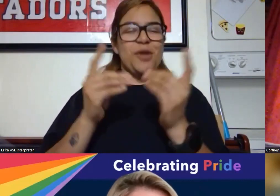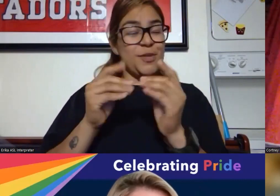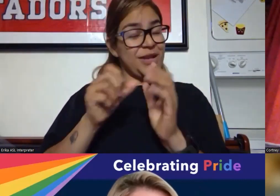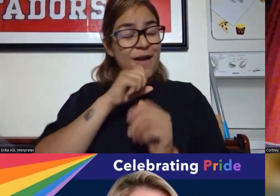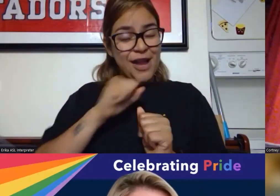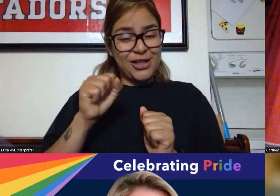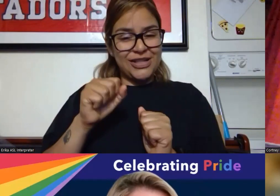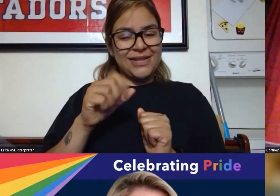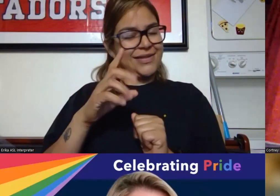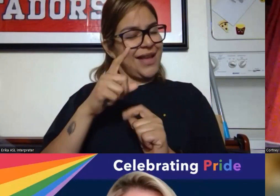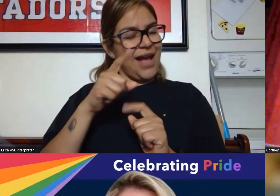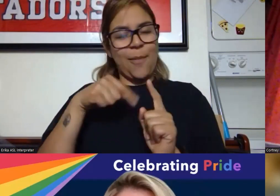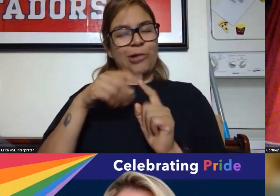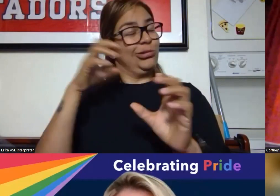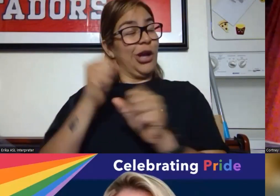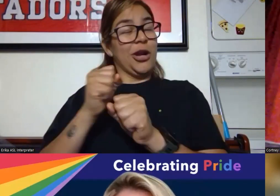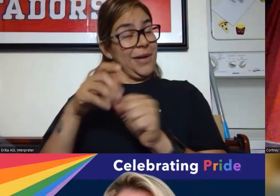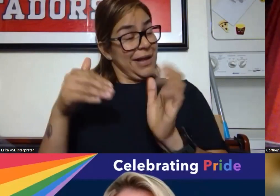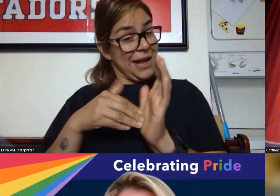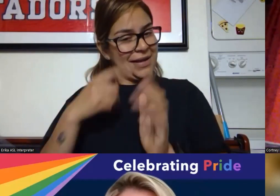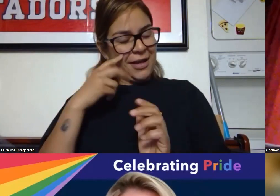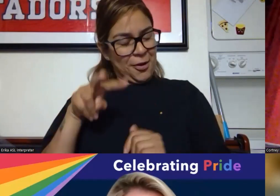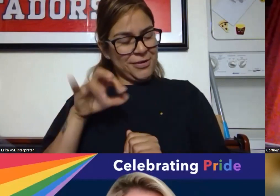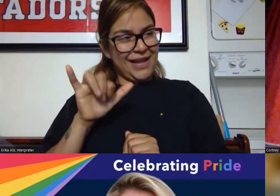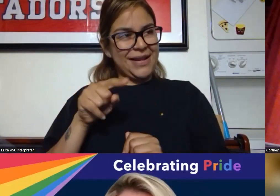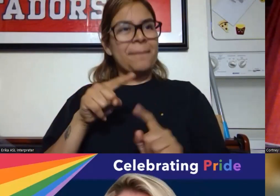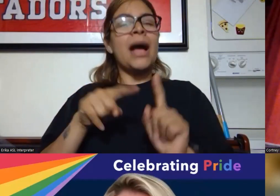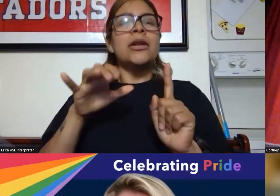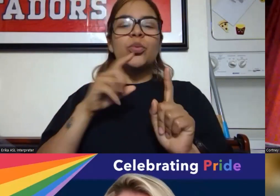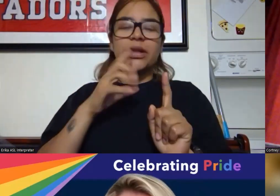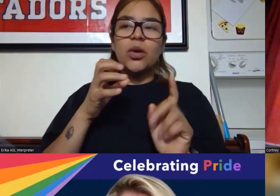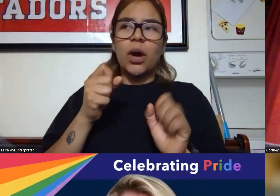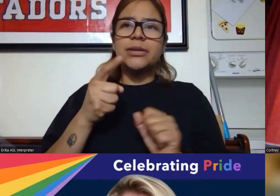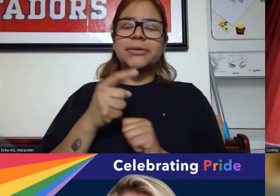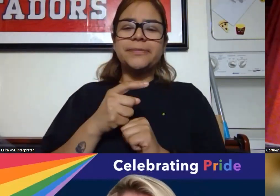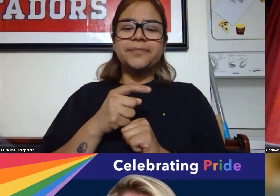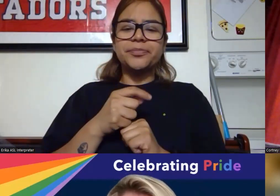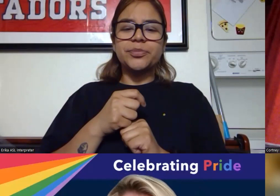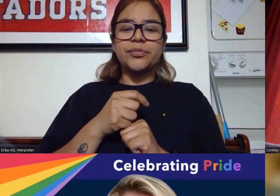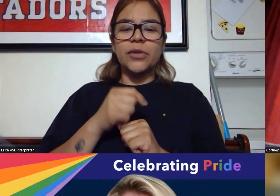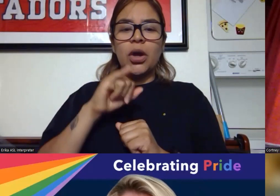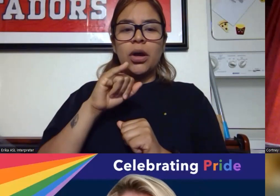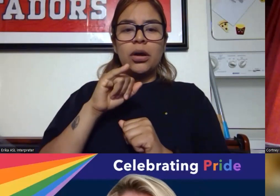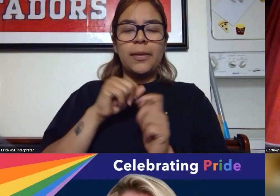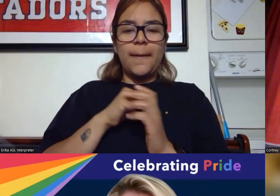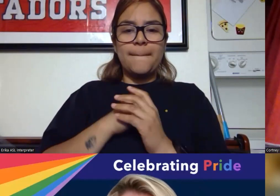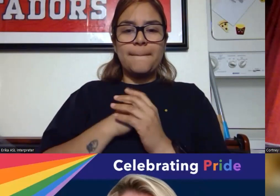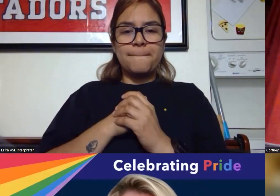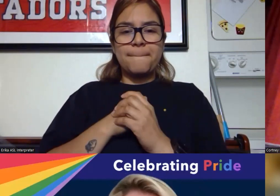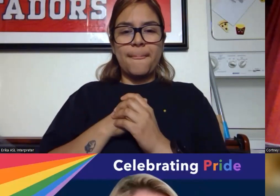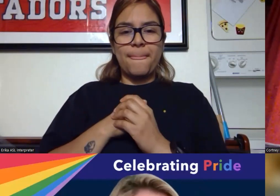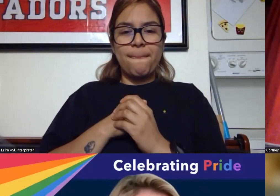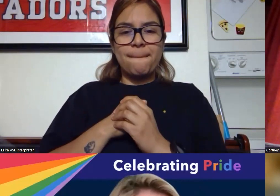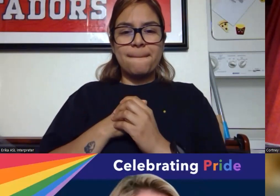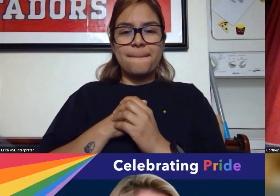I was just saw Patty's looking at me, and also the Department of Healthcare Services. Joseph Billingsley, and